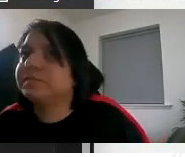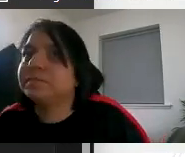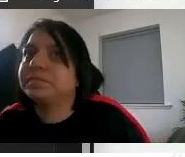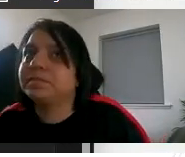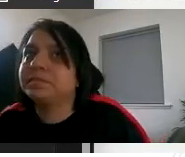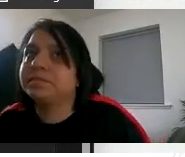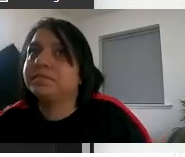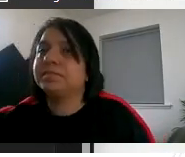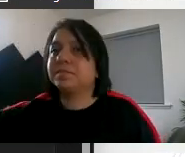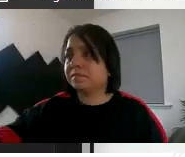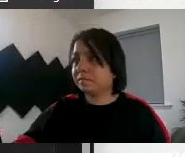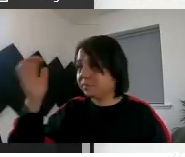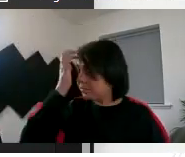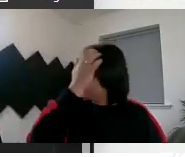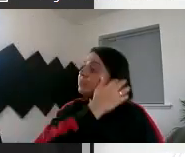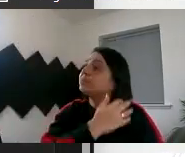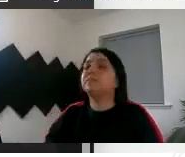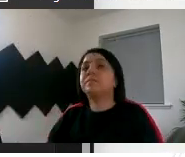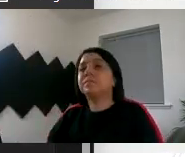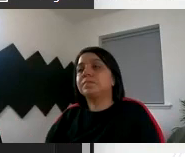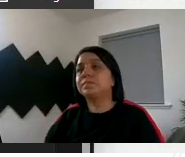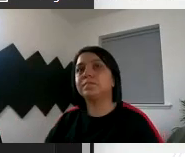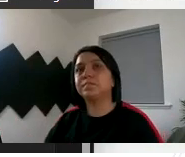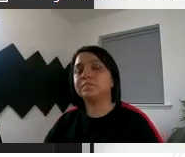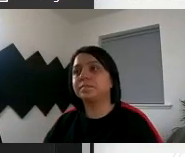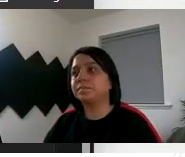Does that make sense? You know, you can see the difference between